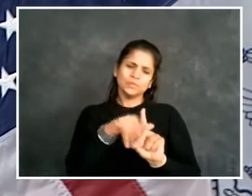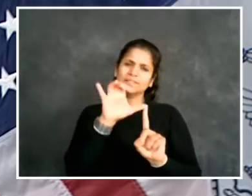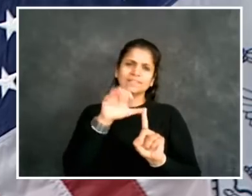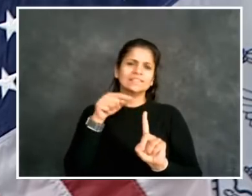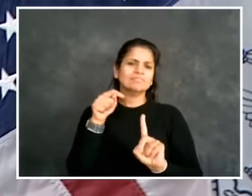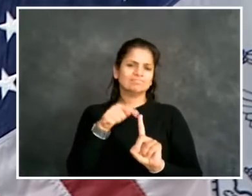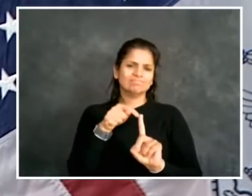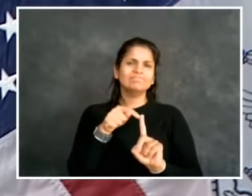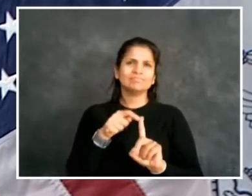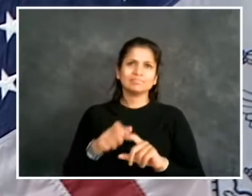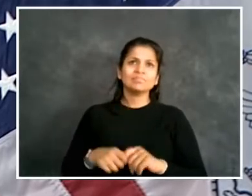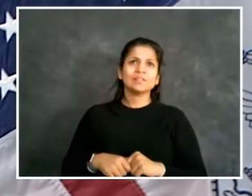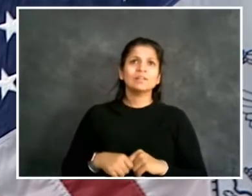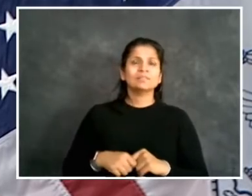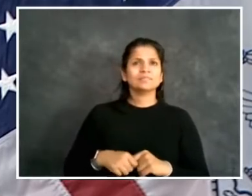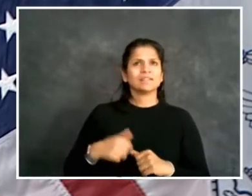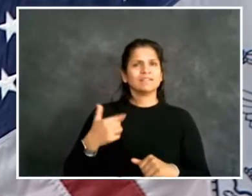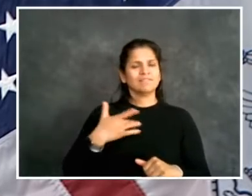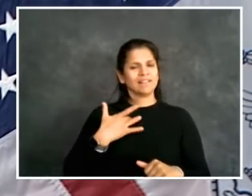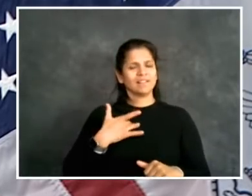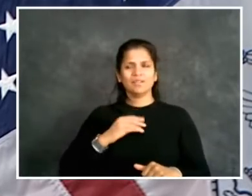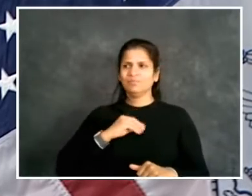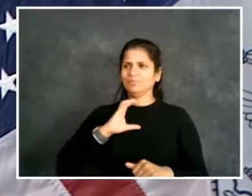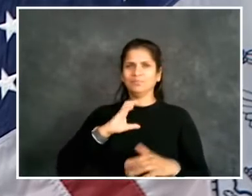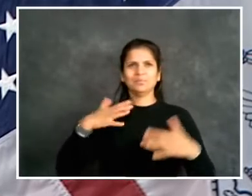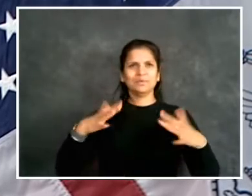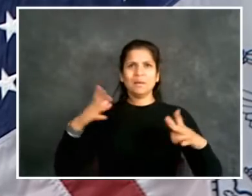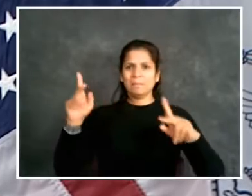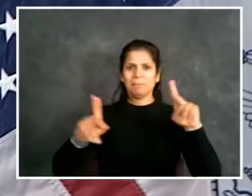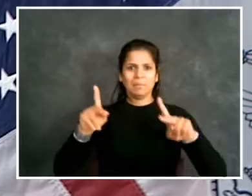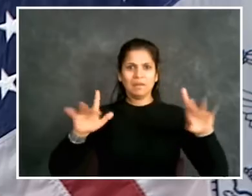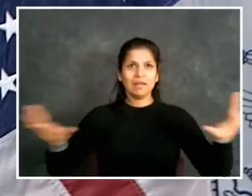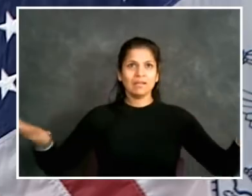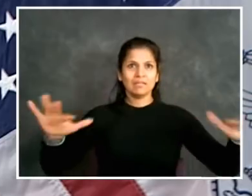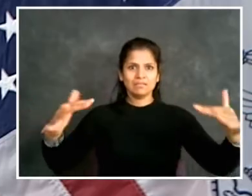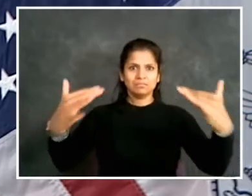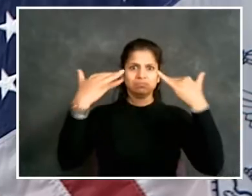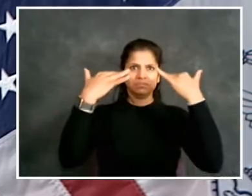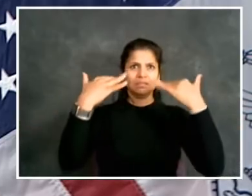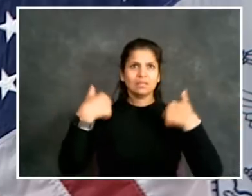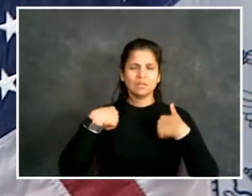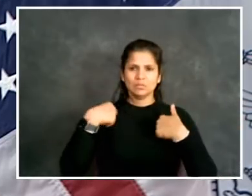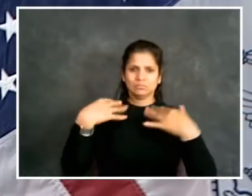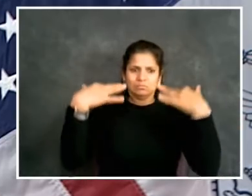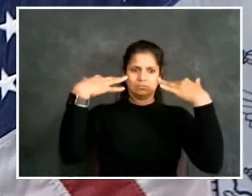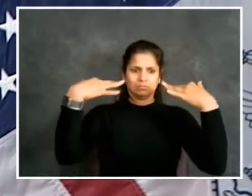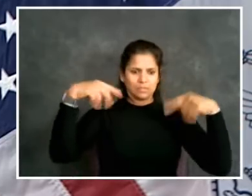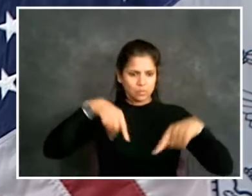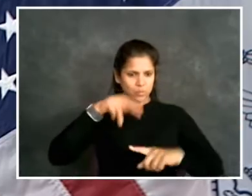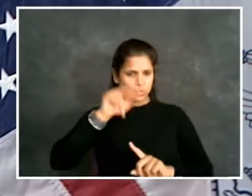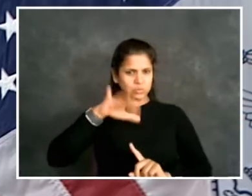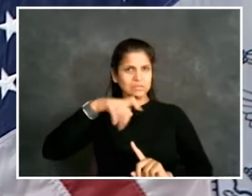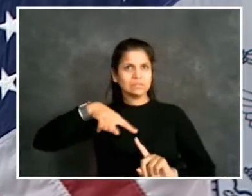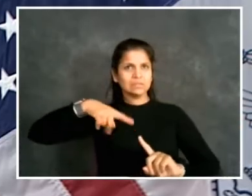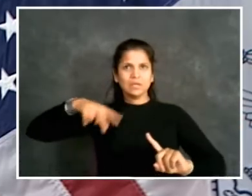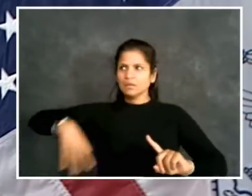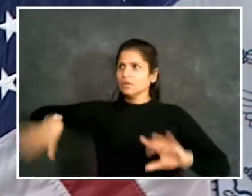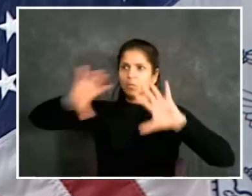everything you're doing. People are watching and they feel it and they care about it and they admire the way you're fighting this fight. Let's keep fighting